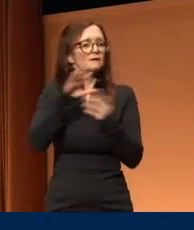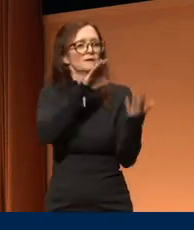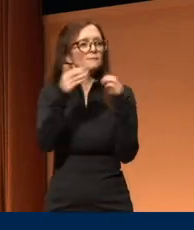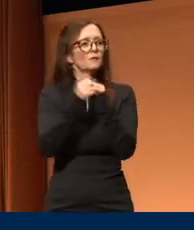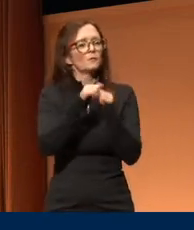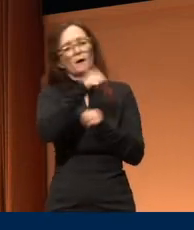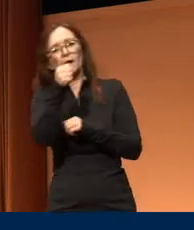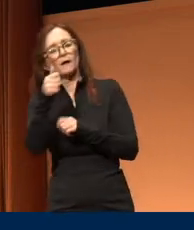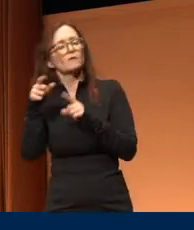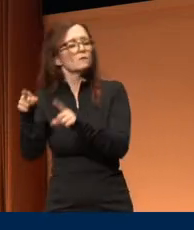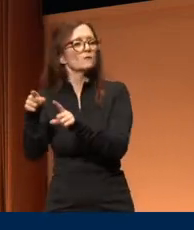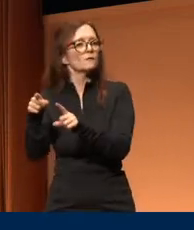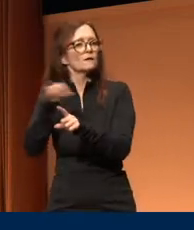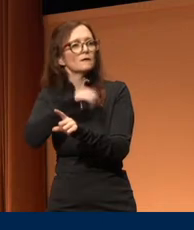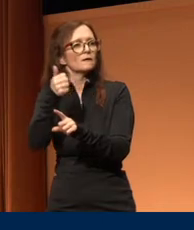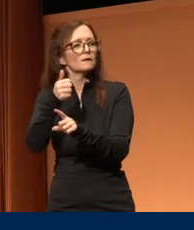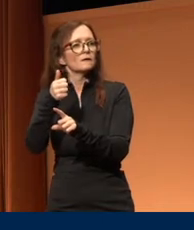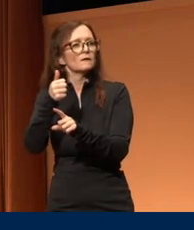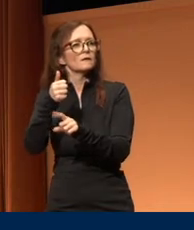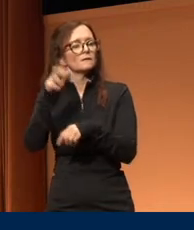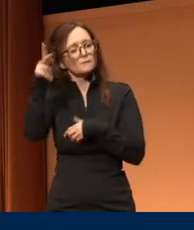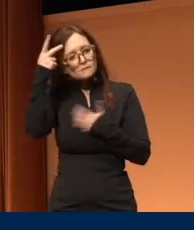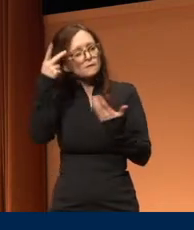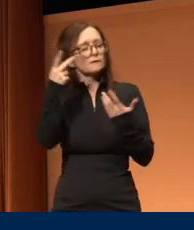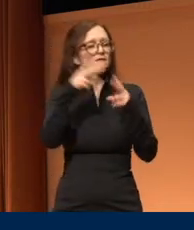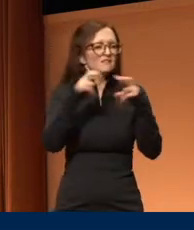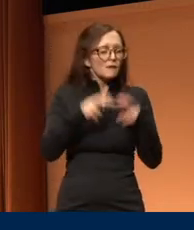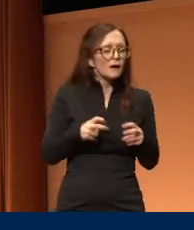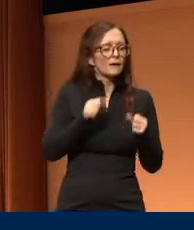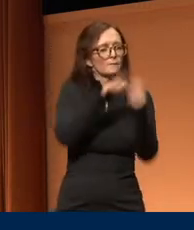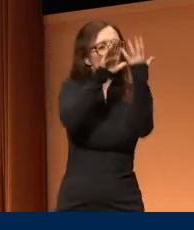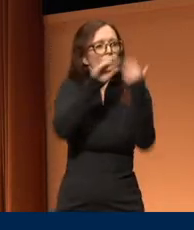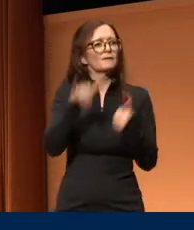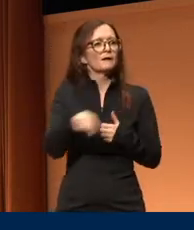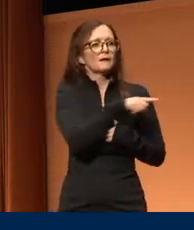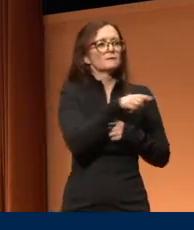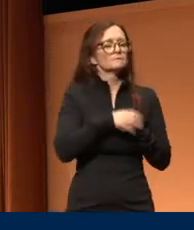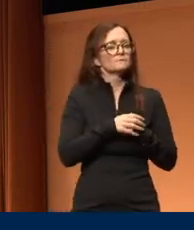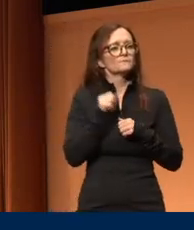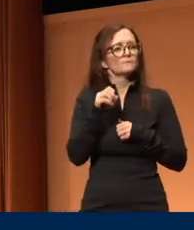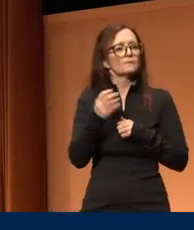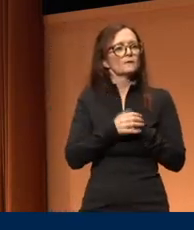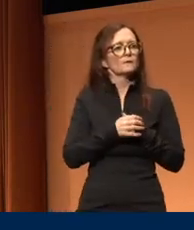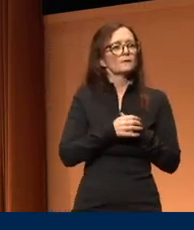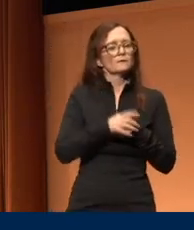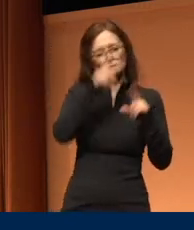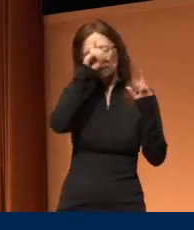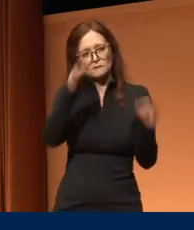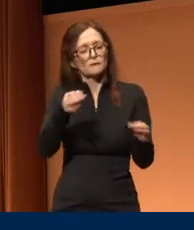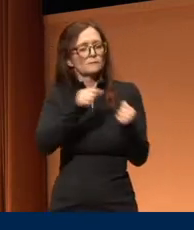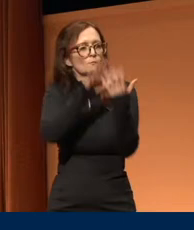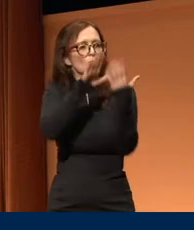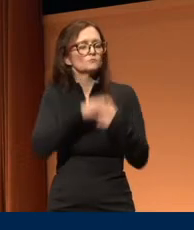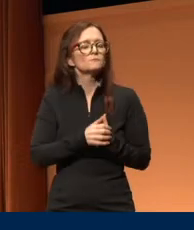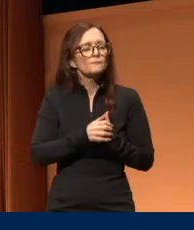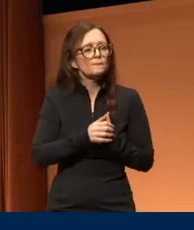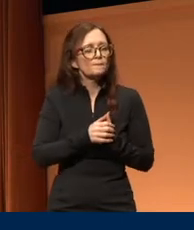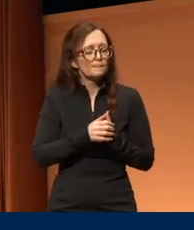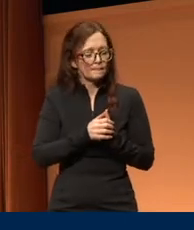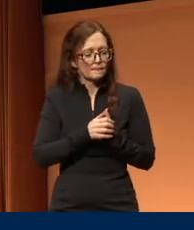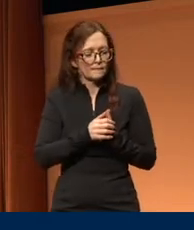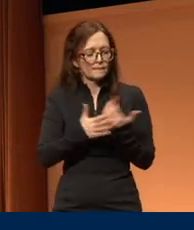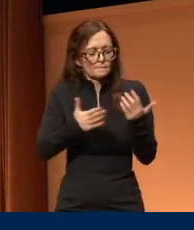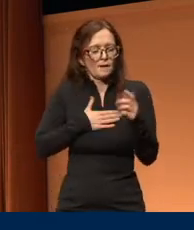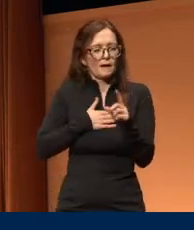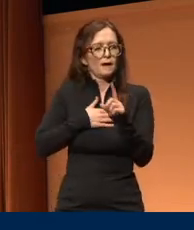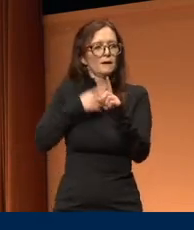more classically analytical and deductive approaches of, say, Sharon Krause or Martha Nussbaum. My